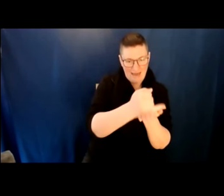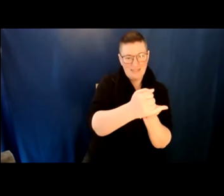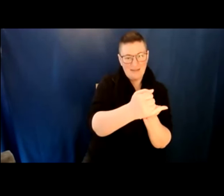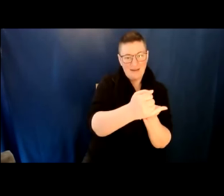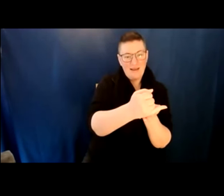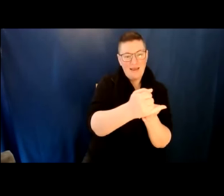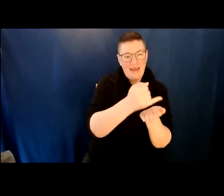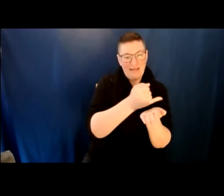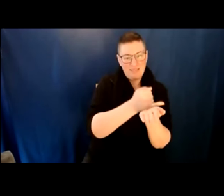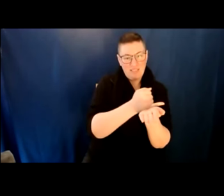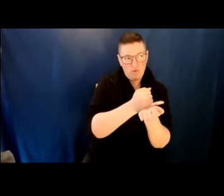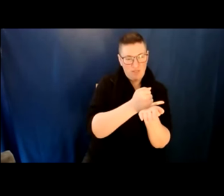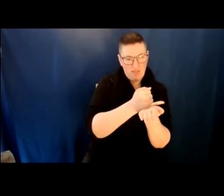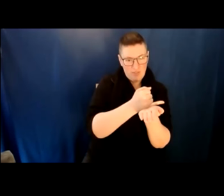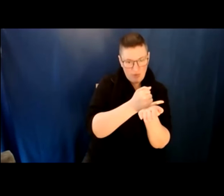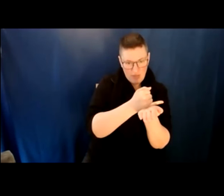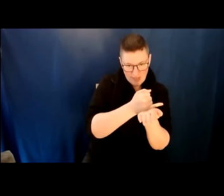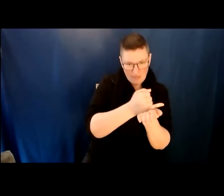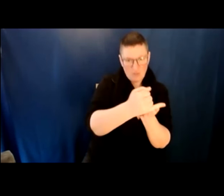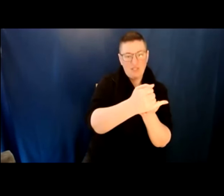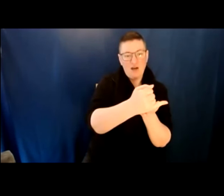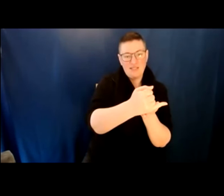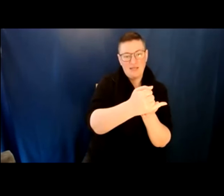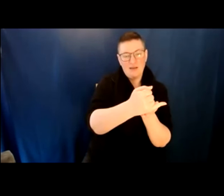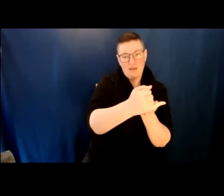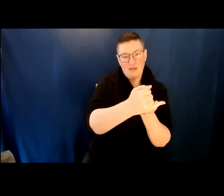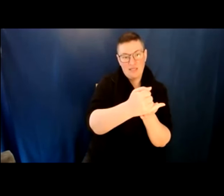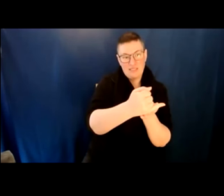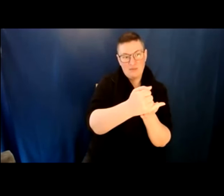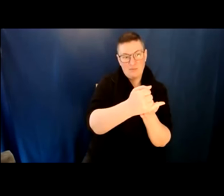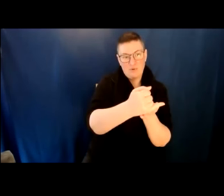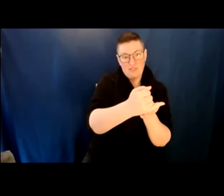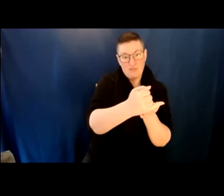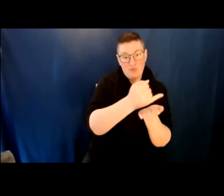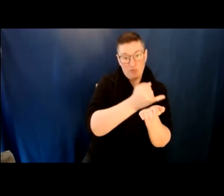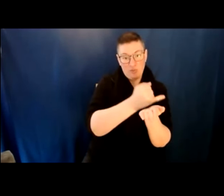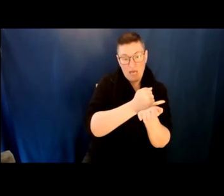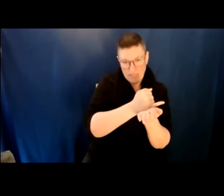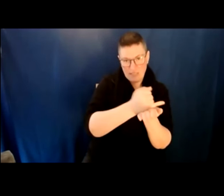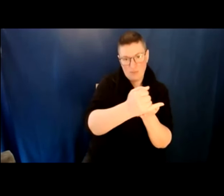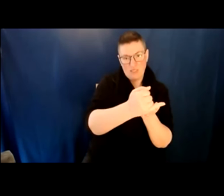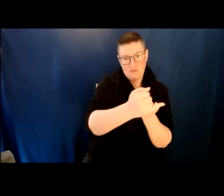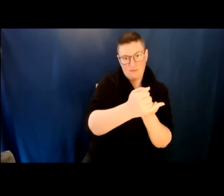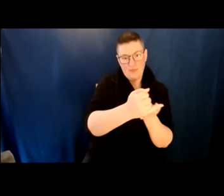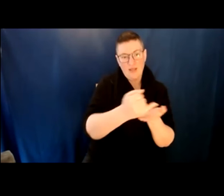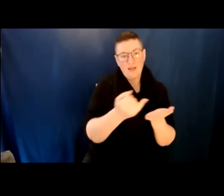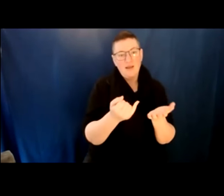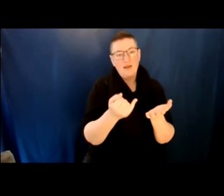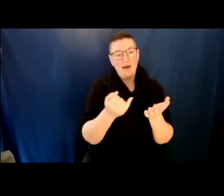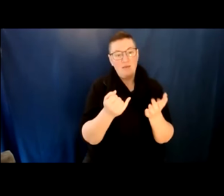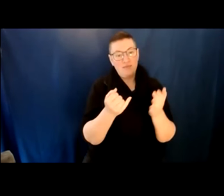exclusionary act, and you're asserting the exclusion, causing this person to become excluded.